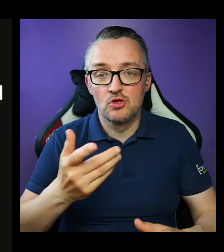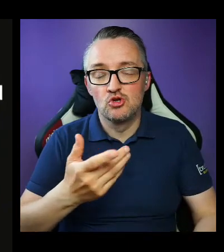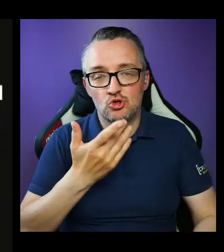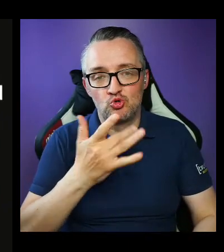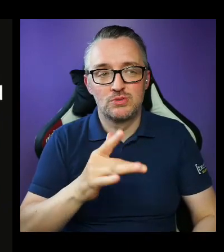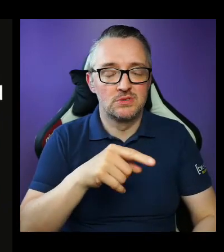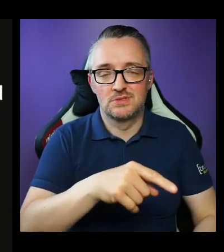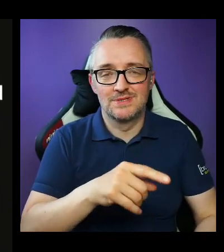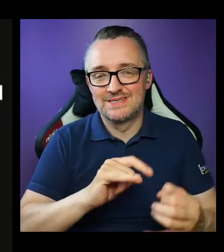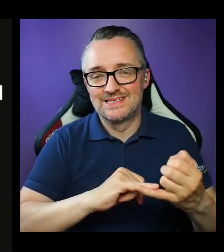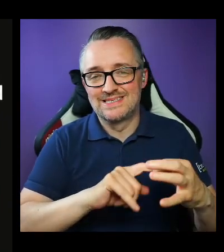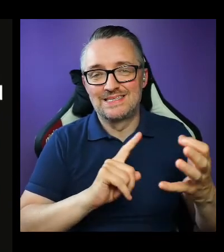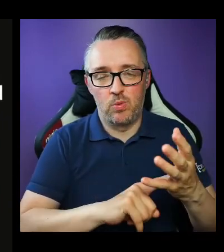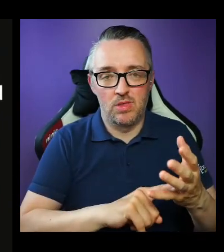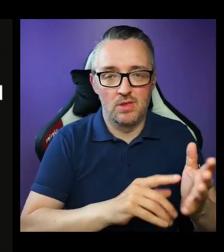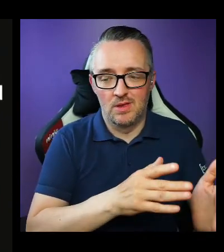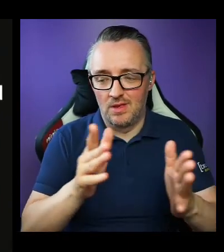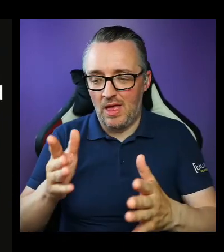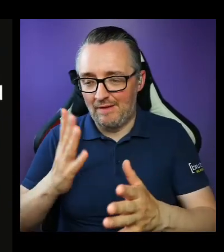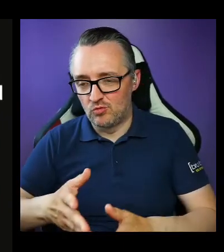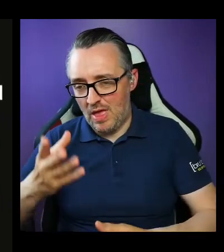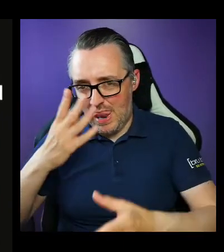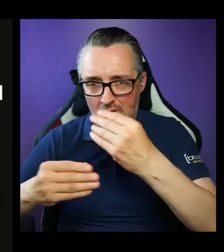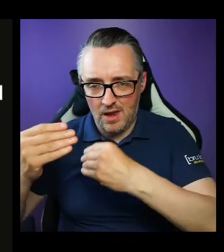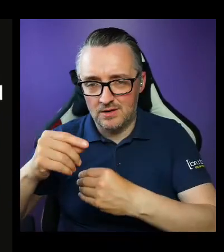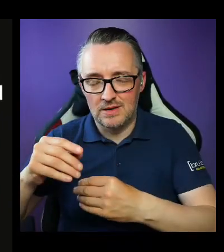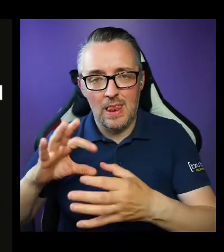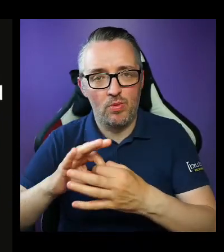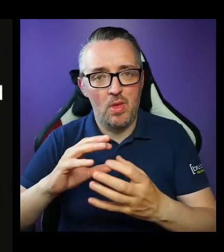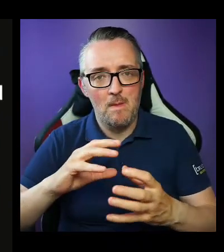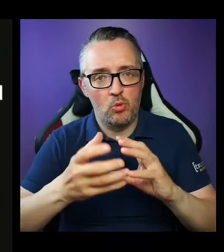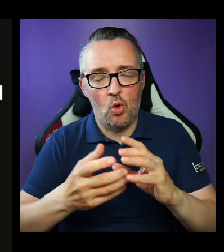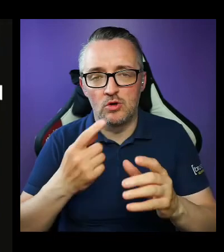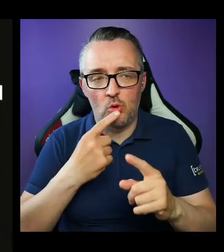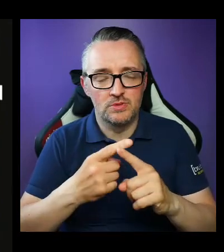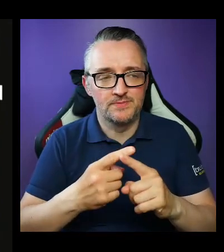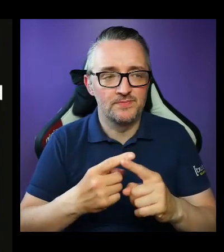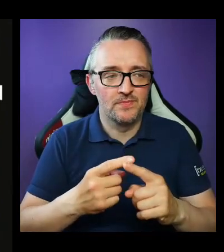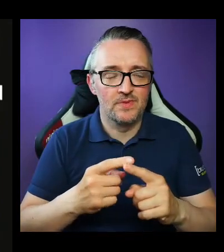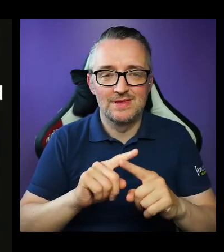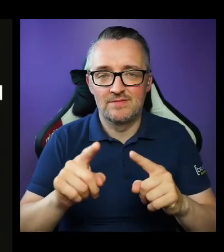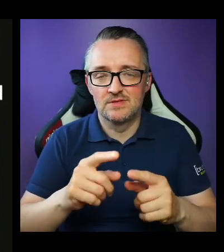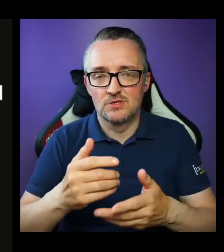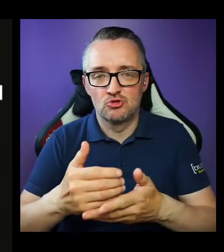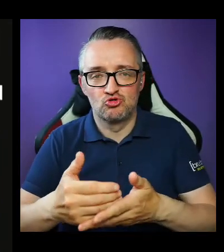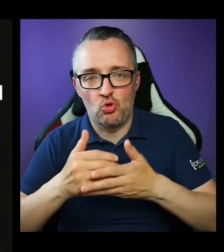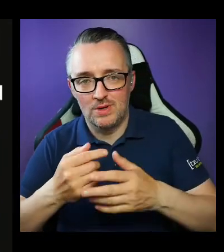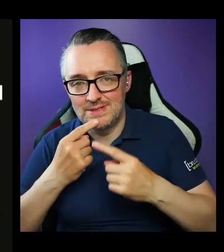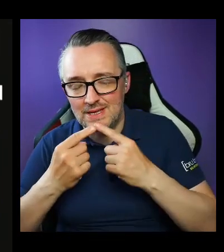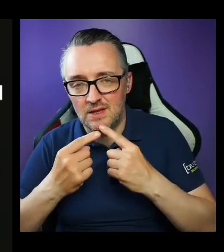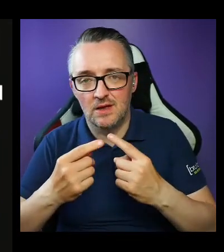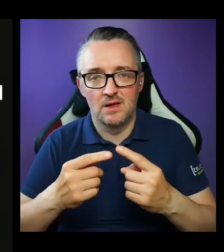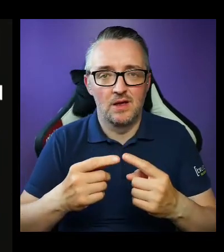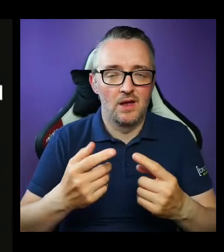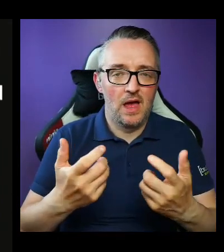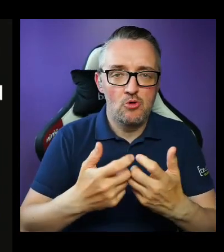SQL database, in terms of the kind of modeling you were showing about the composite keys and the ways you could store data based on how you were going